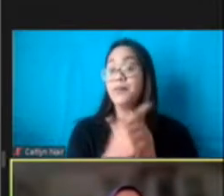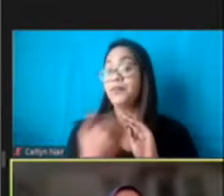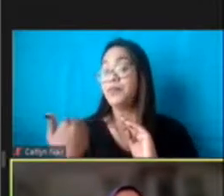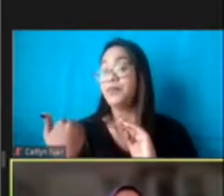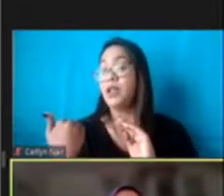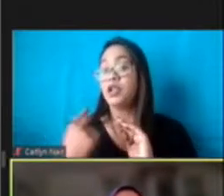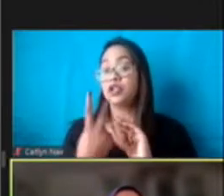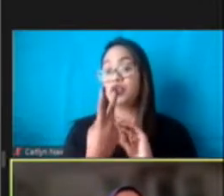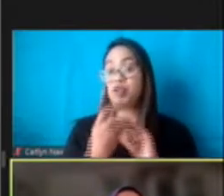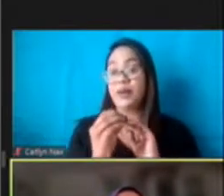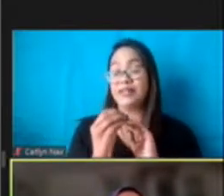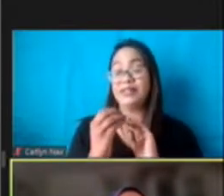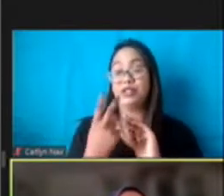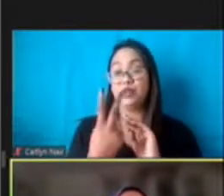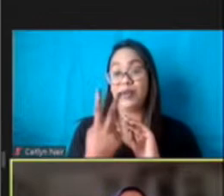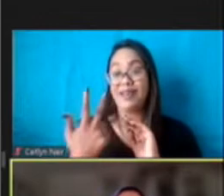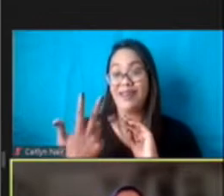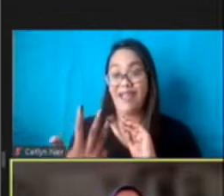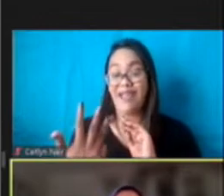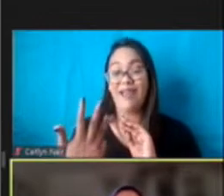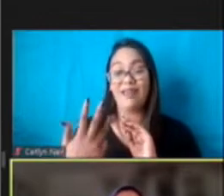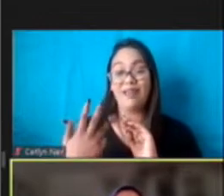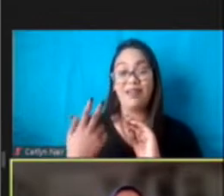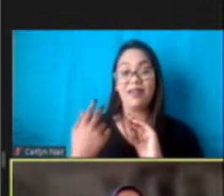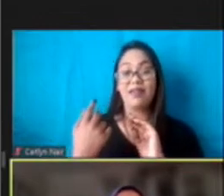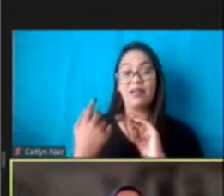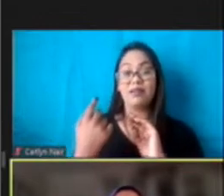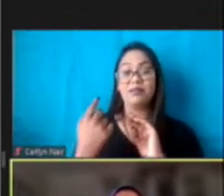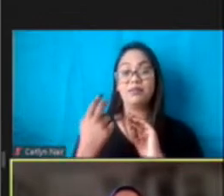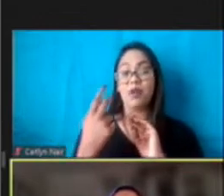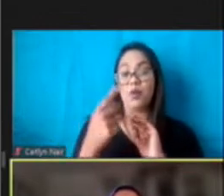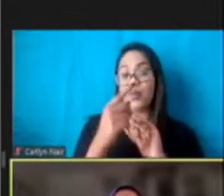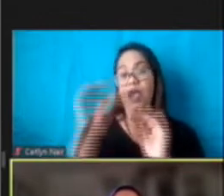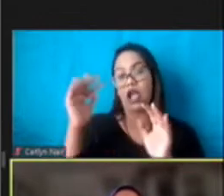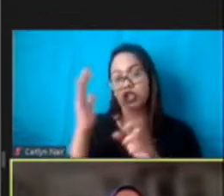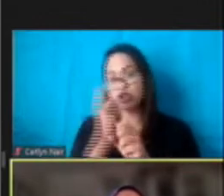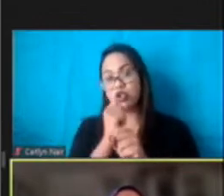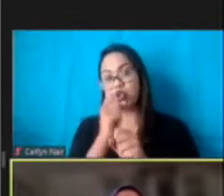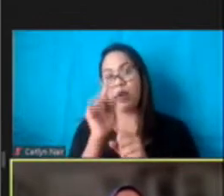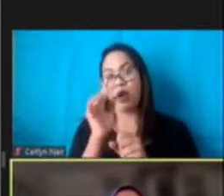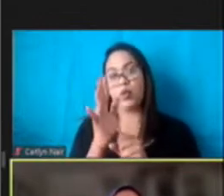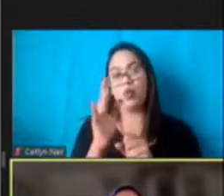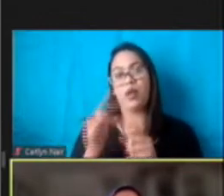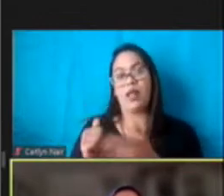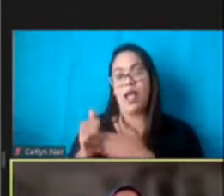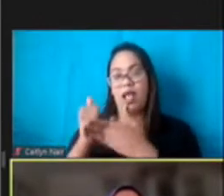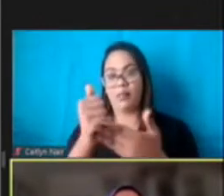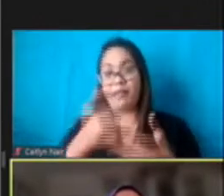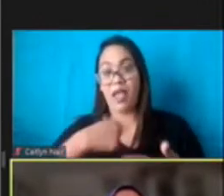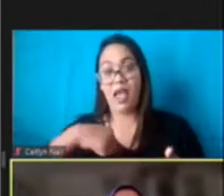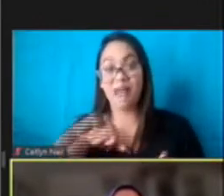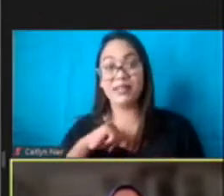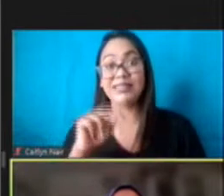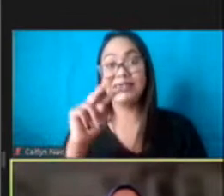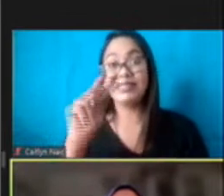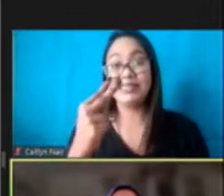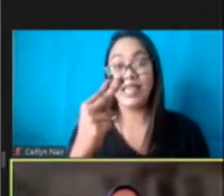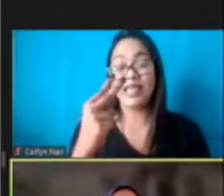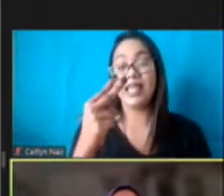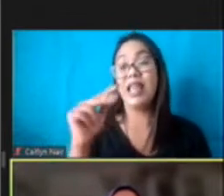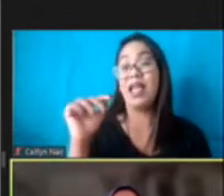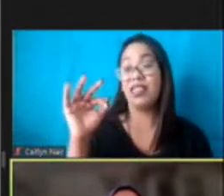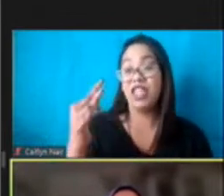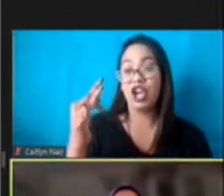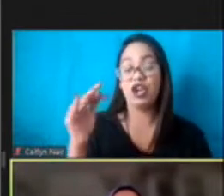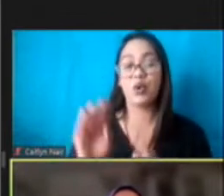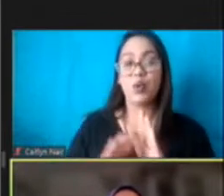in the previous wave and lower than what it was in the second wave. You see in the second and third wave, case fatality ratio